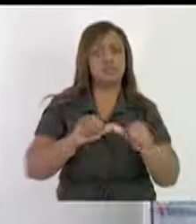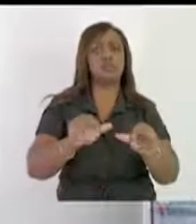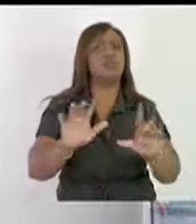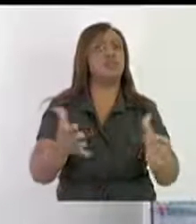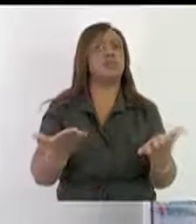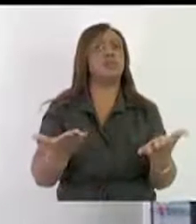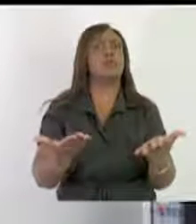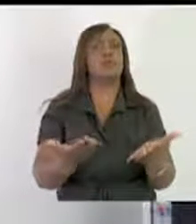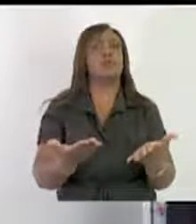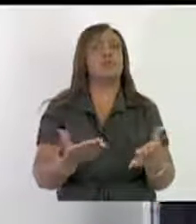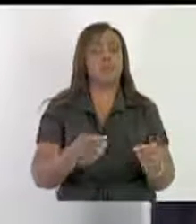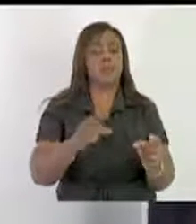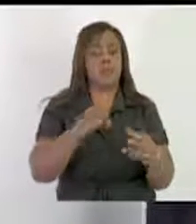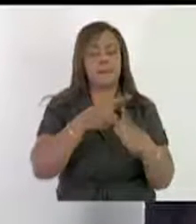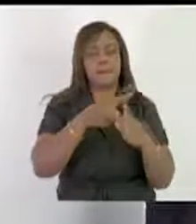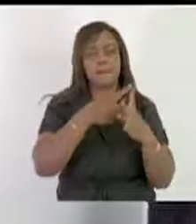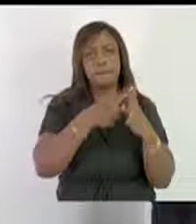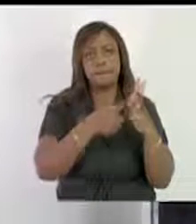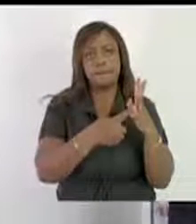chalkboard, we have different